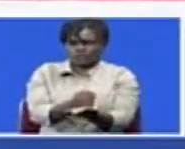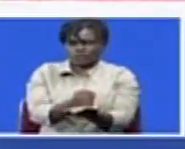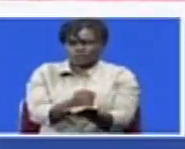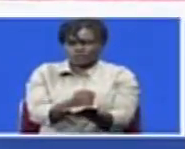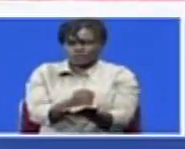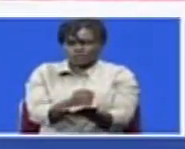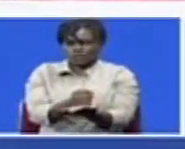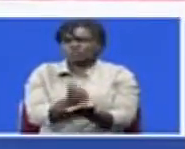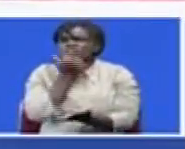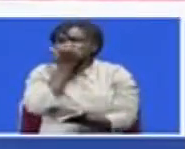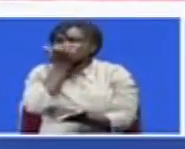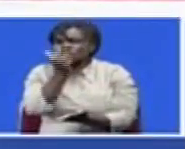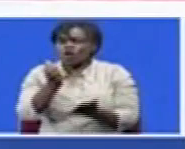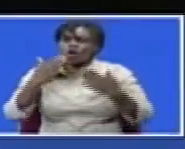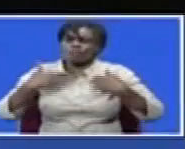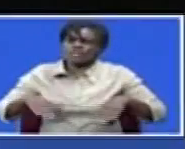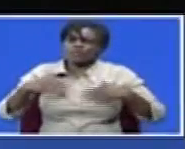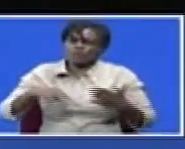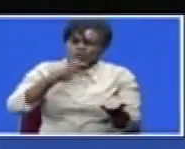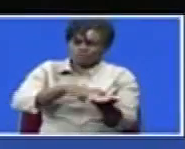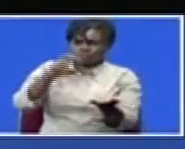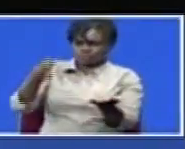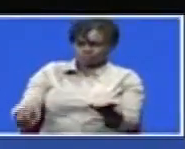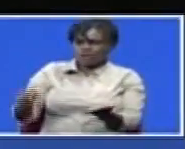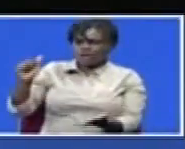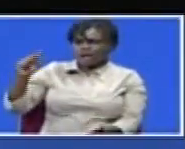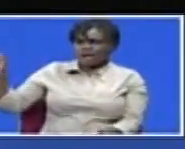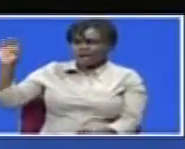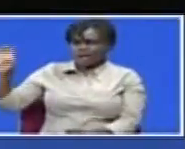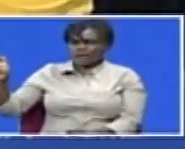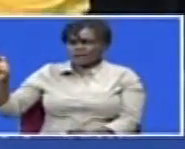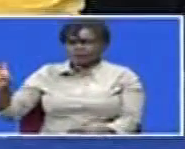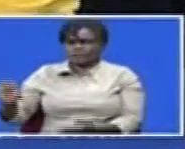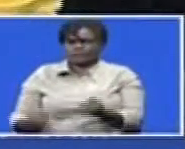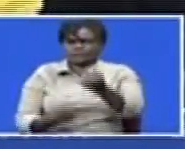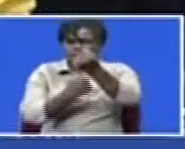to downplay a public outcry to step down, Anne Waiguru is back in the news.